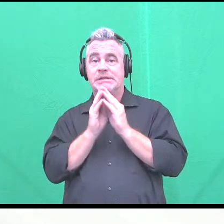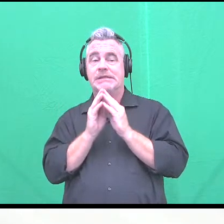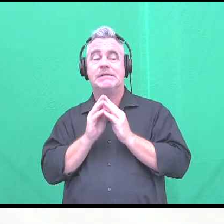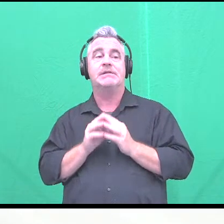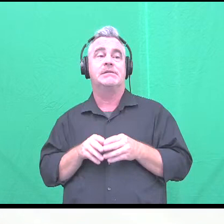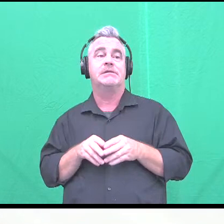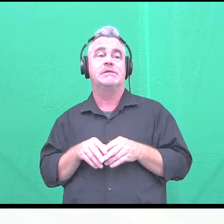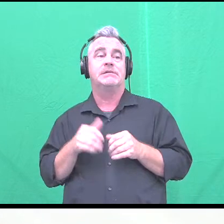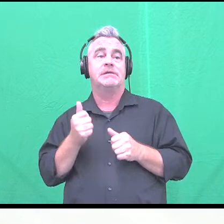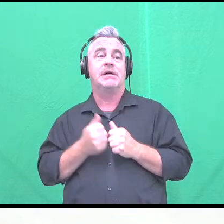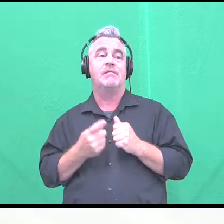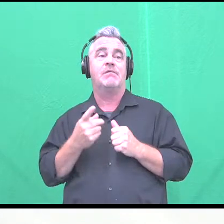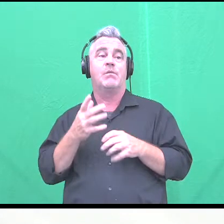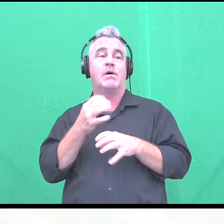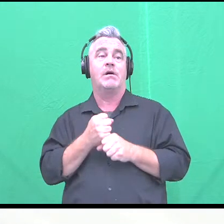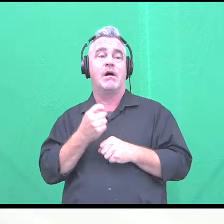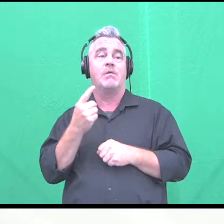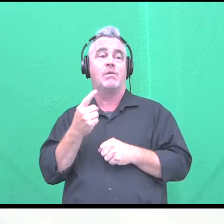got their report cards.